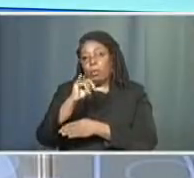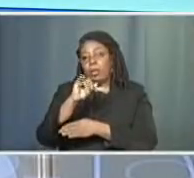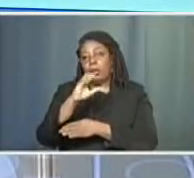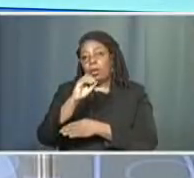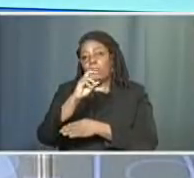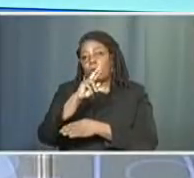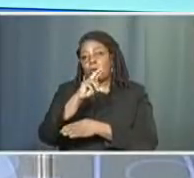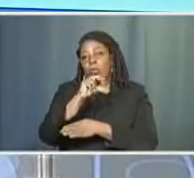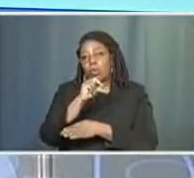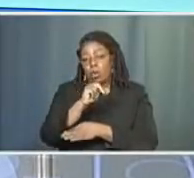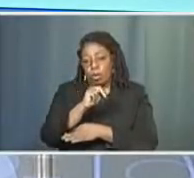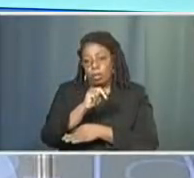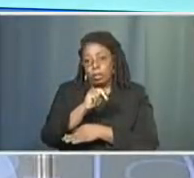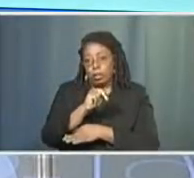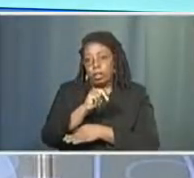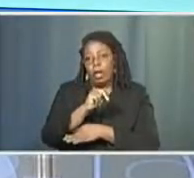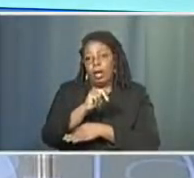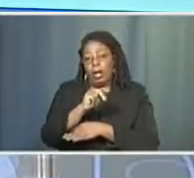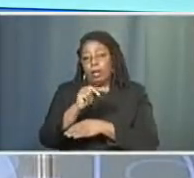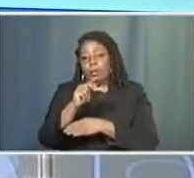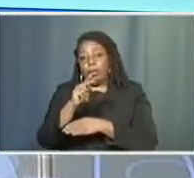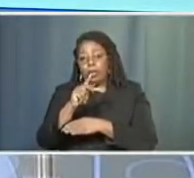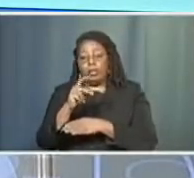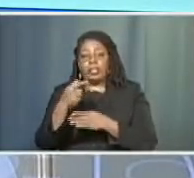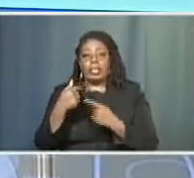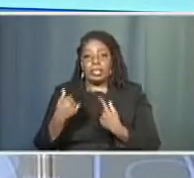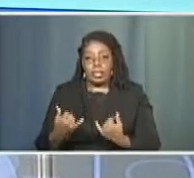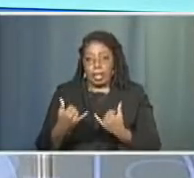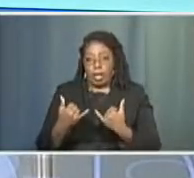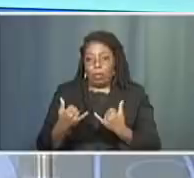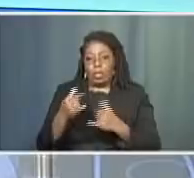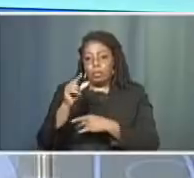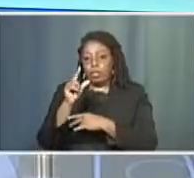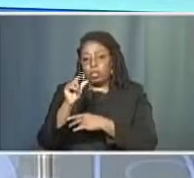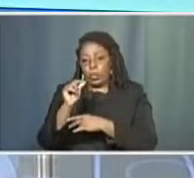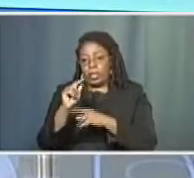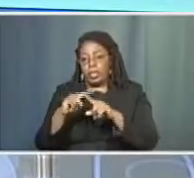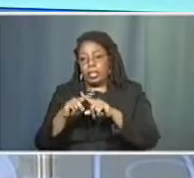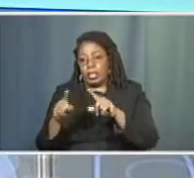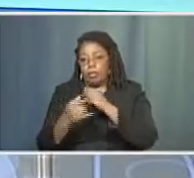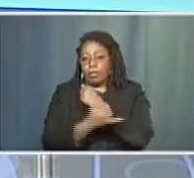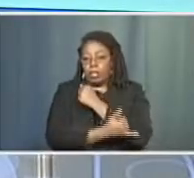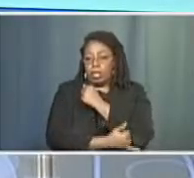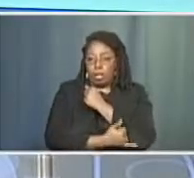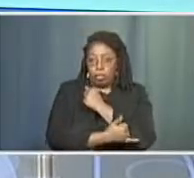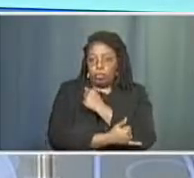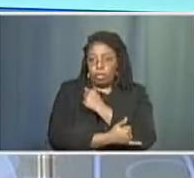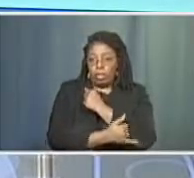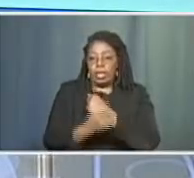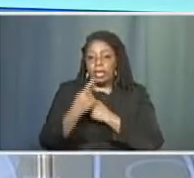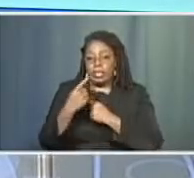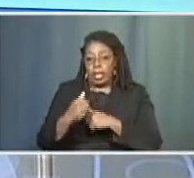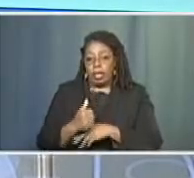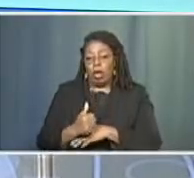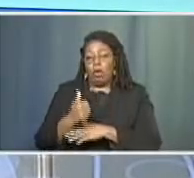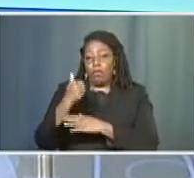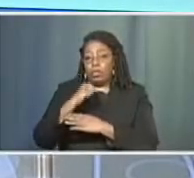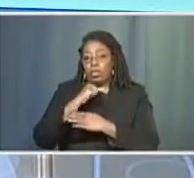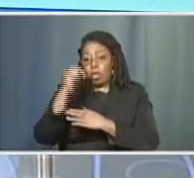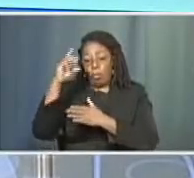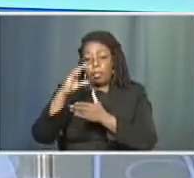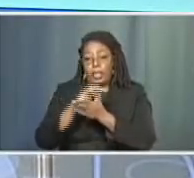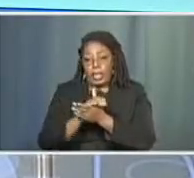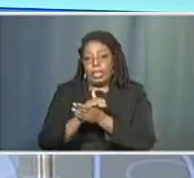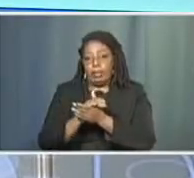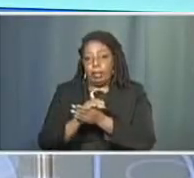world. Reports surfacing today that it's already in 20 countries. While the Minister of Health says officials do not believe it has made